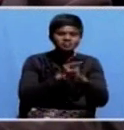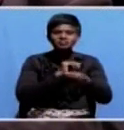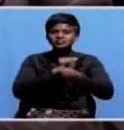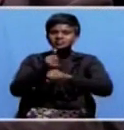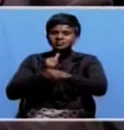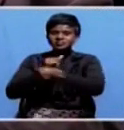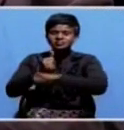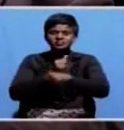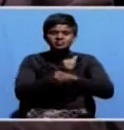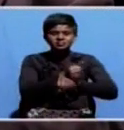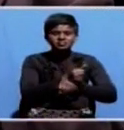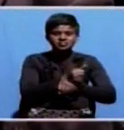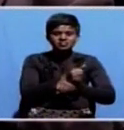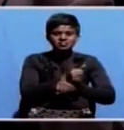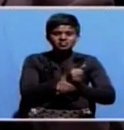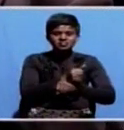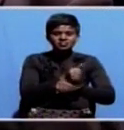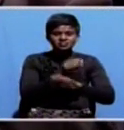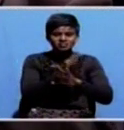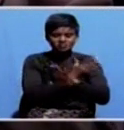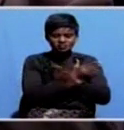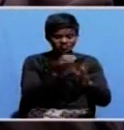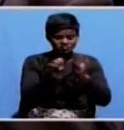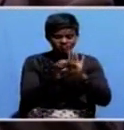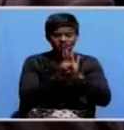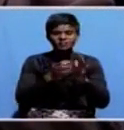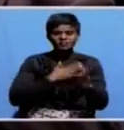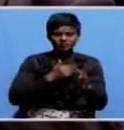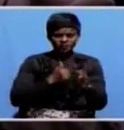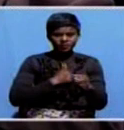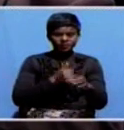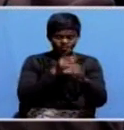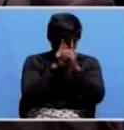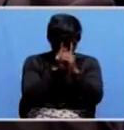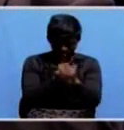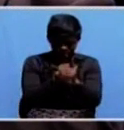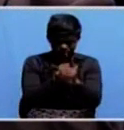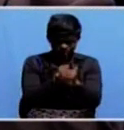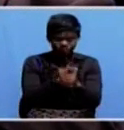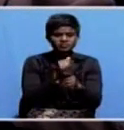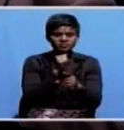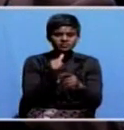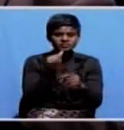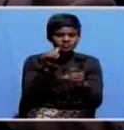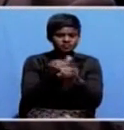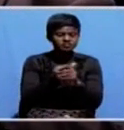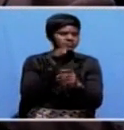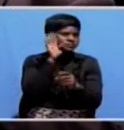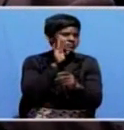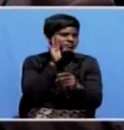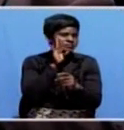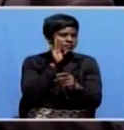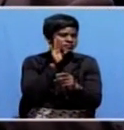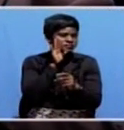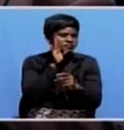proved. If, for example, I myself decide not to be in the bar